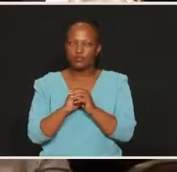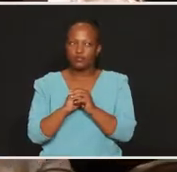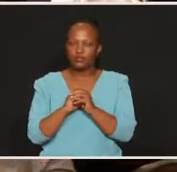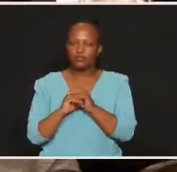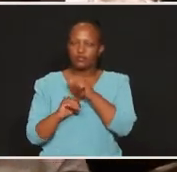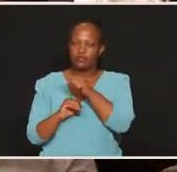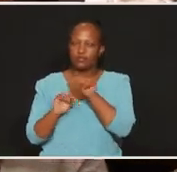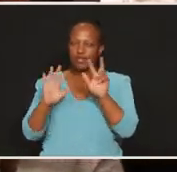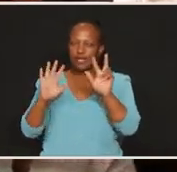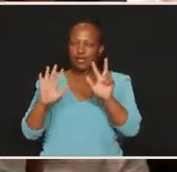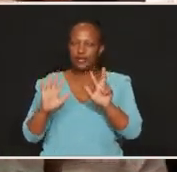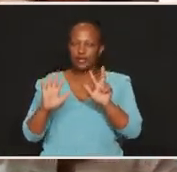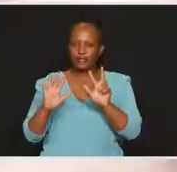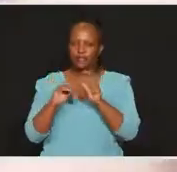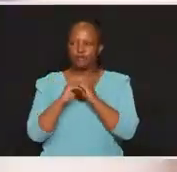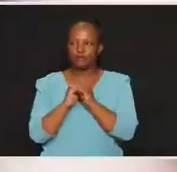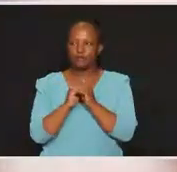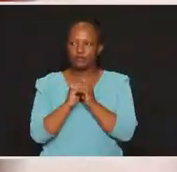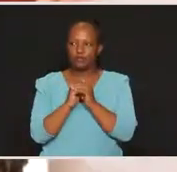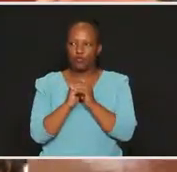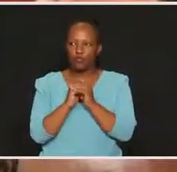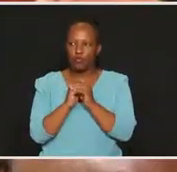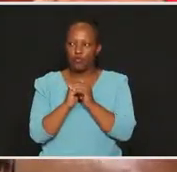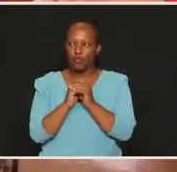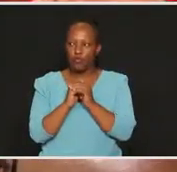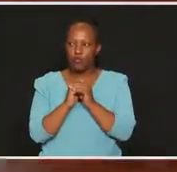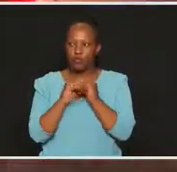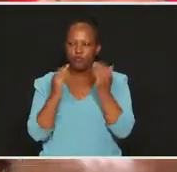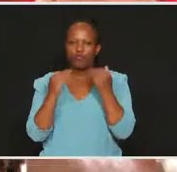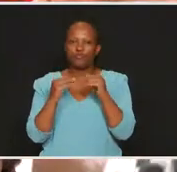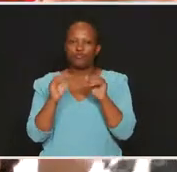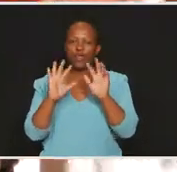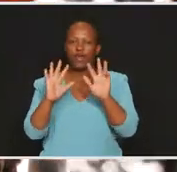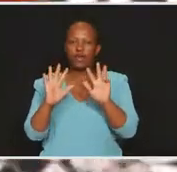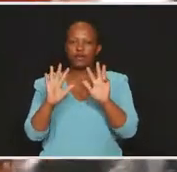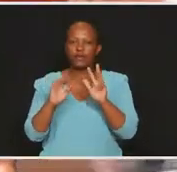eight next to him come